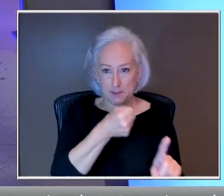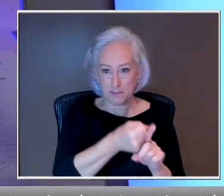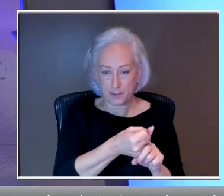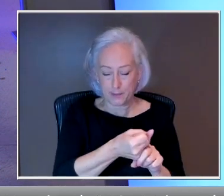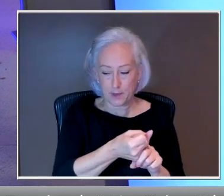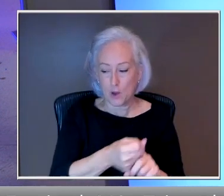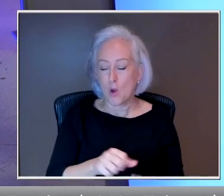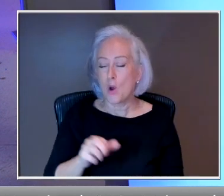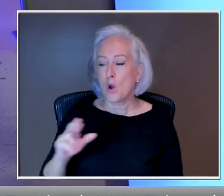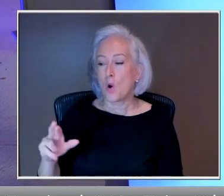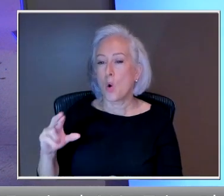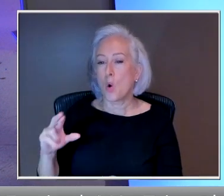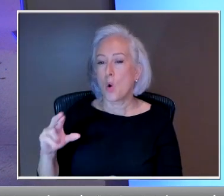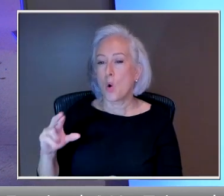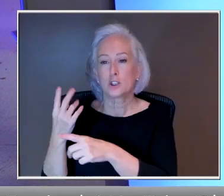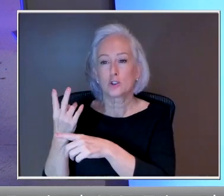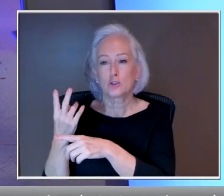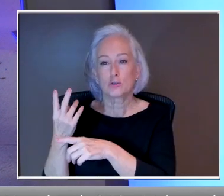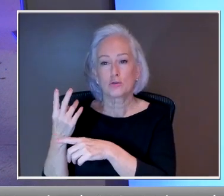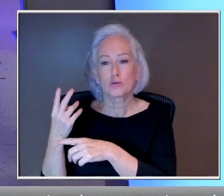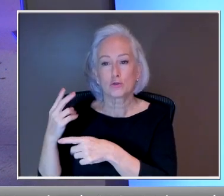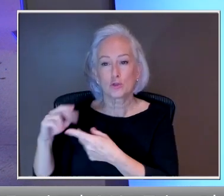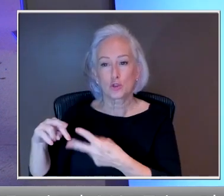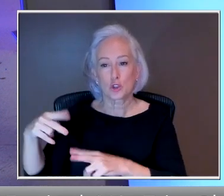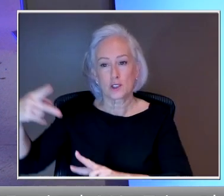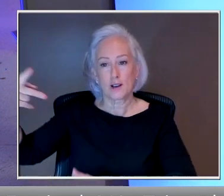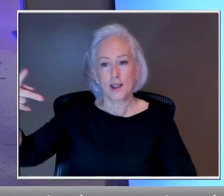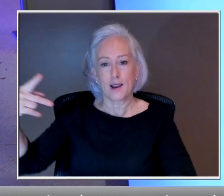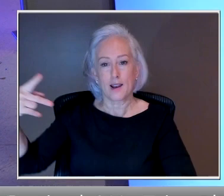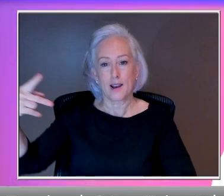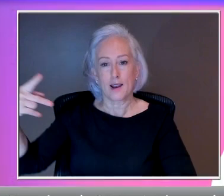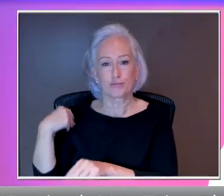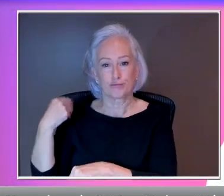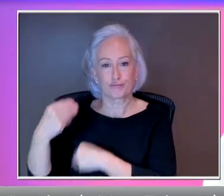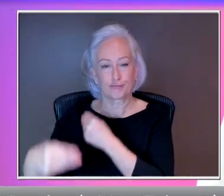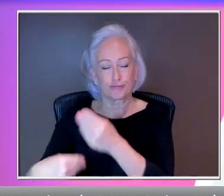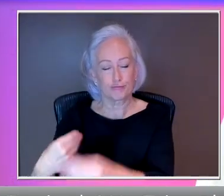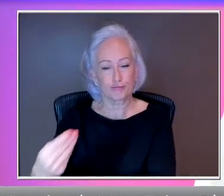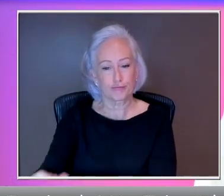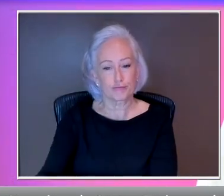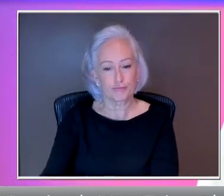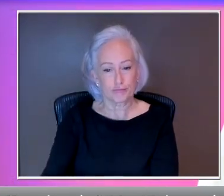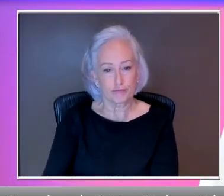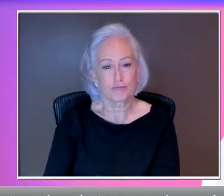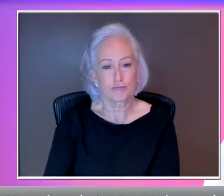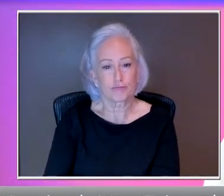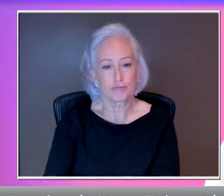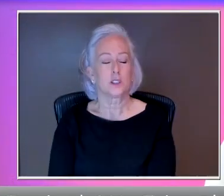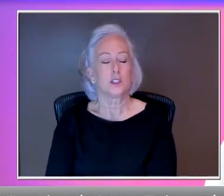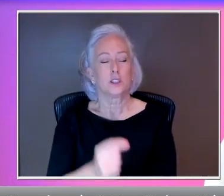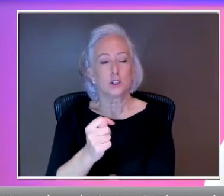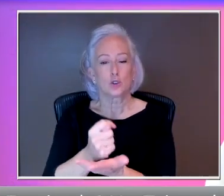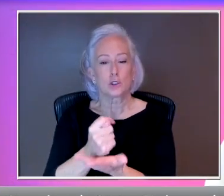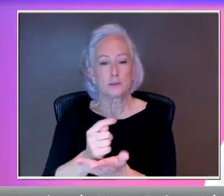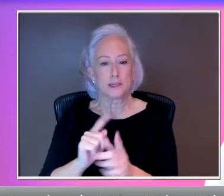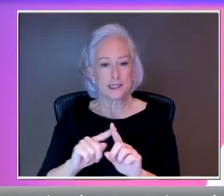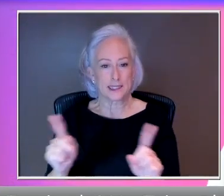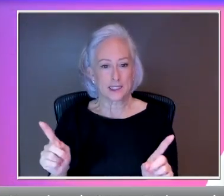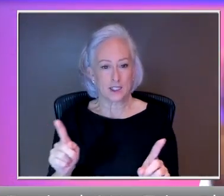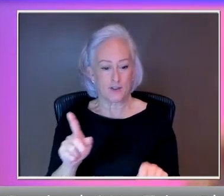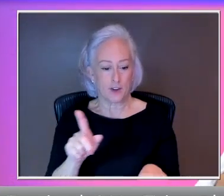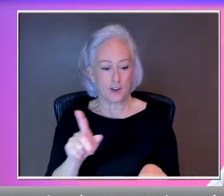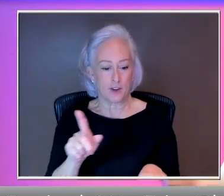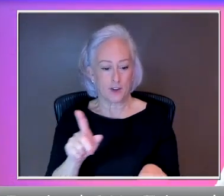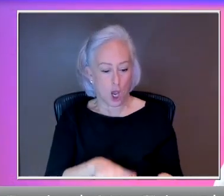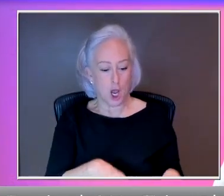genetically, you started life with long QT. Is the treatment different? Yes, the treatment is different. So acquired long QT can be managed with